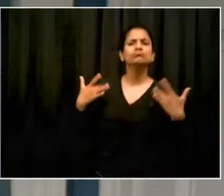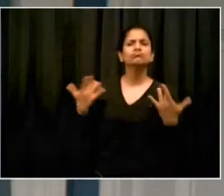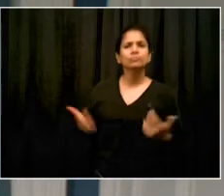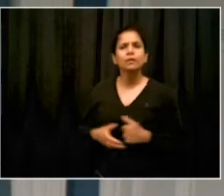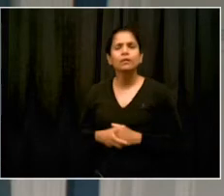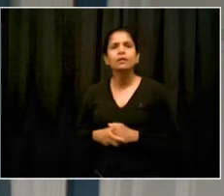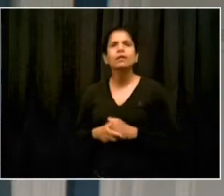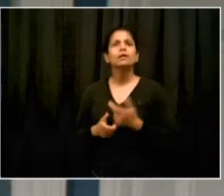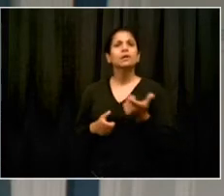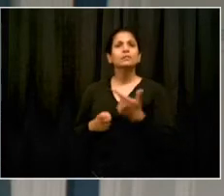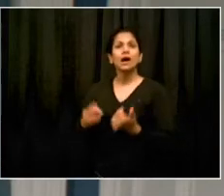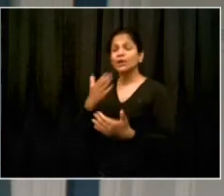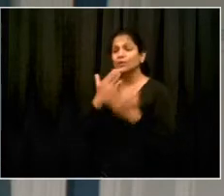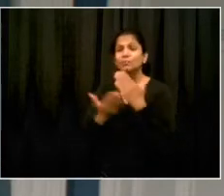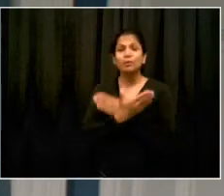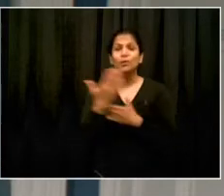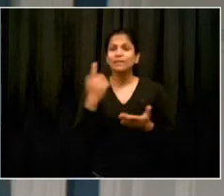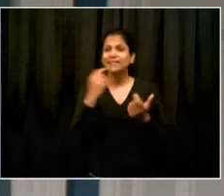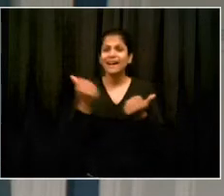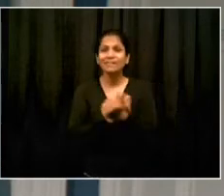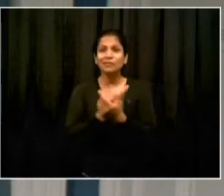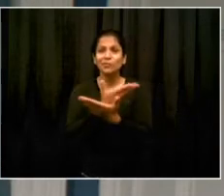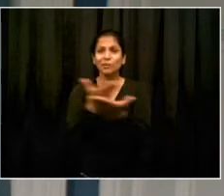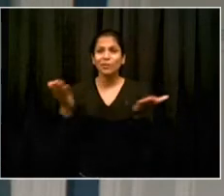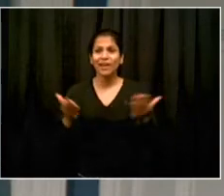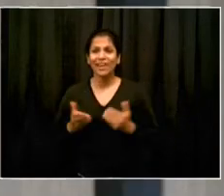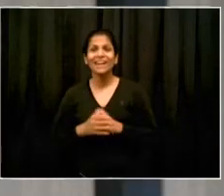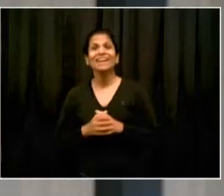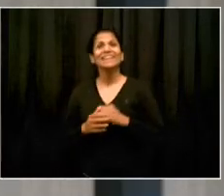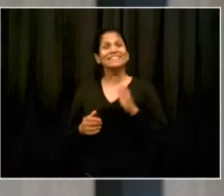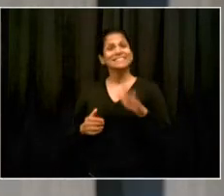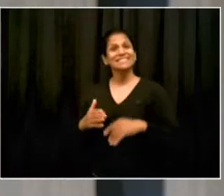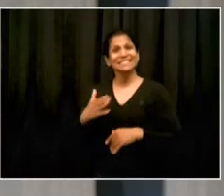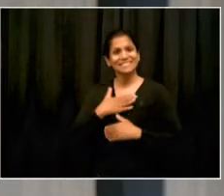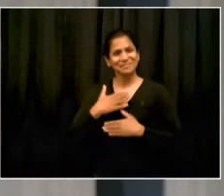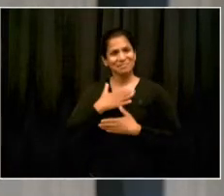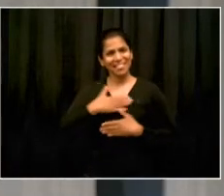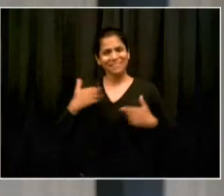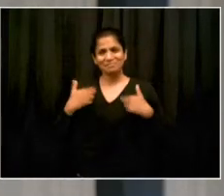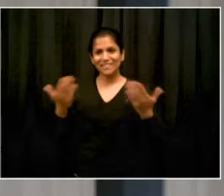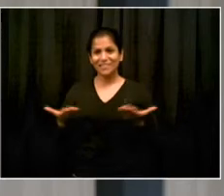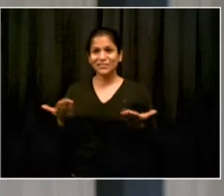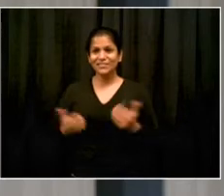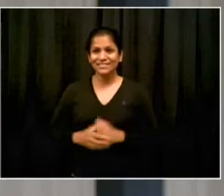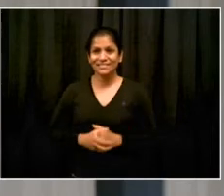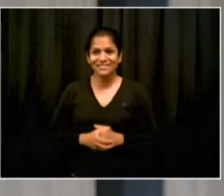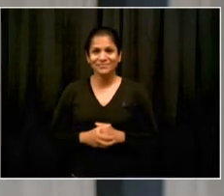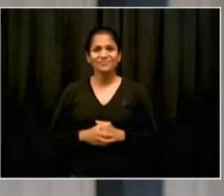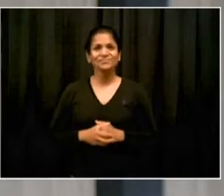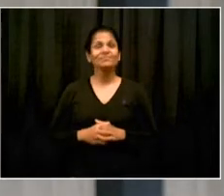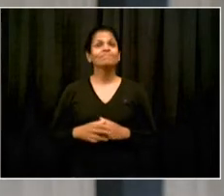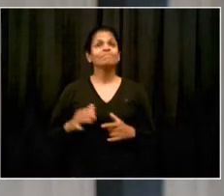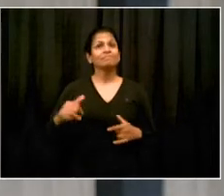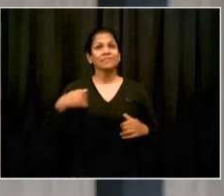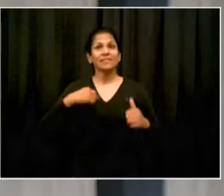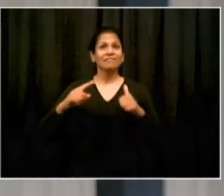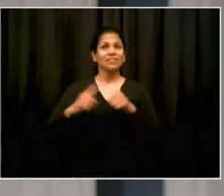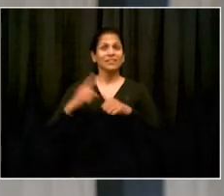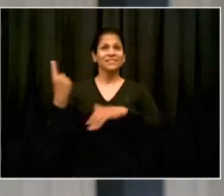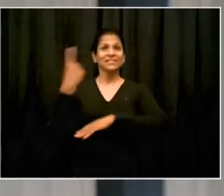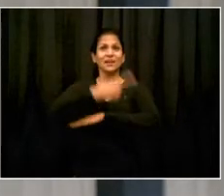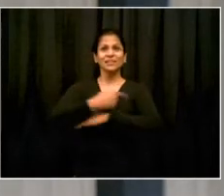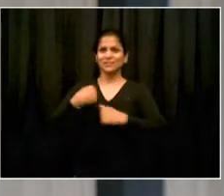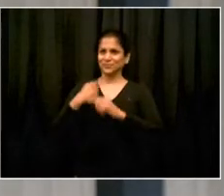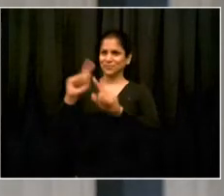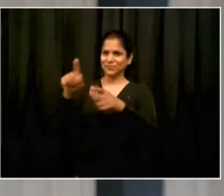you, everyone on the call here today as we kick off the first day of in-person school for our K-5 and K-8 students. As you